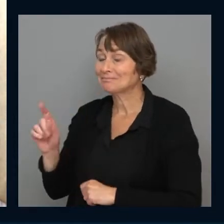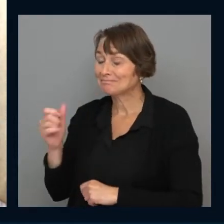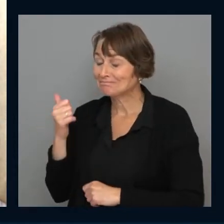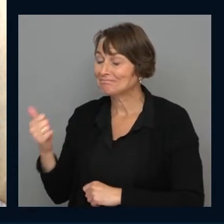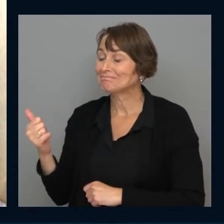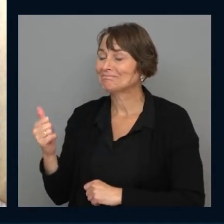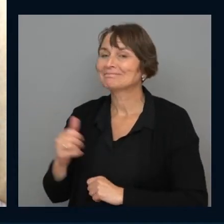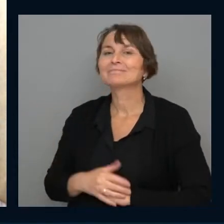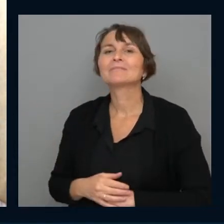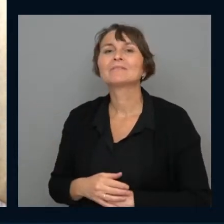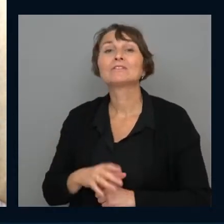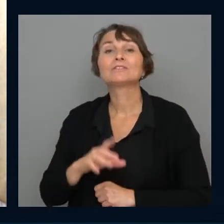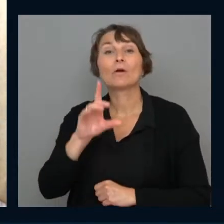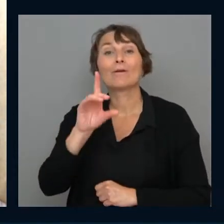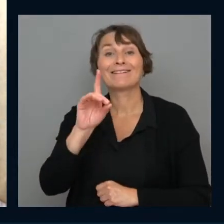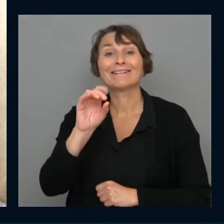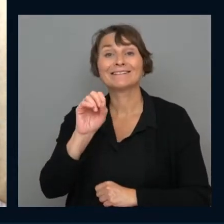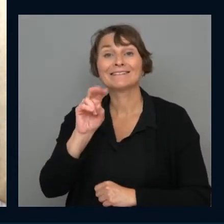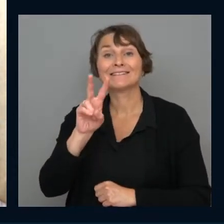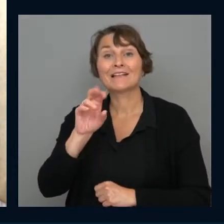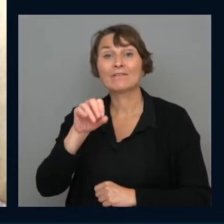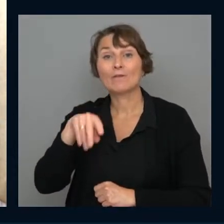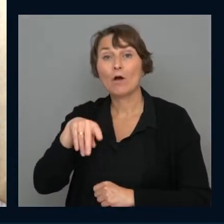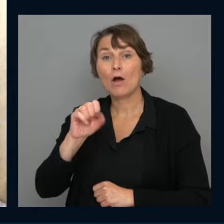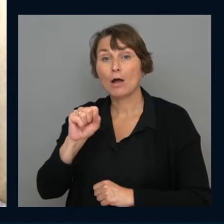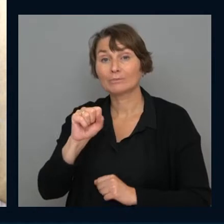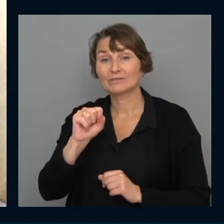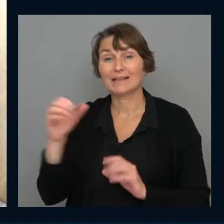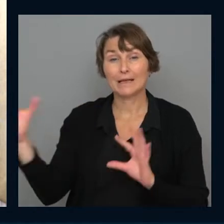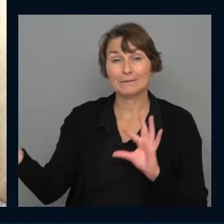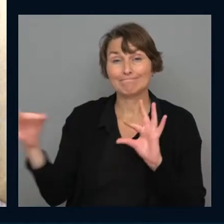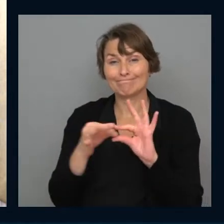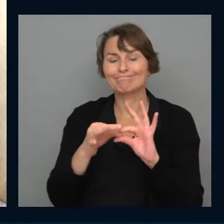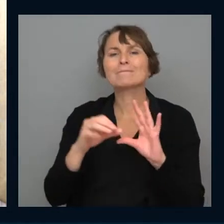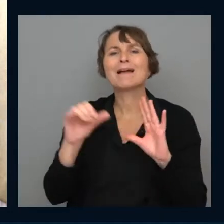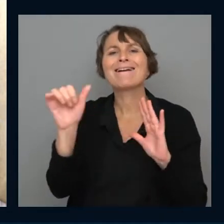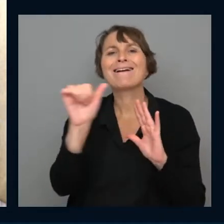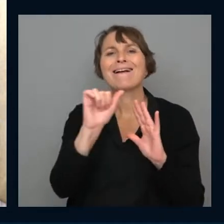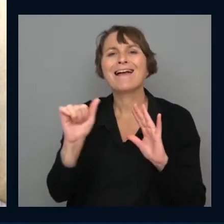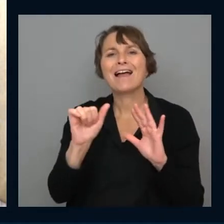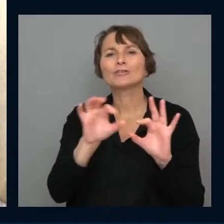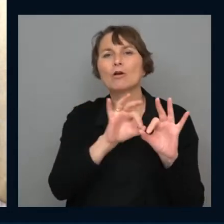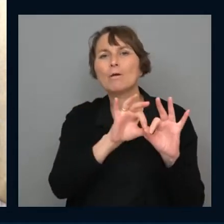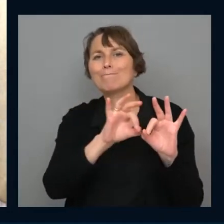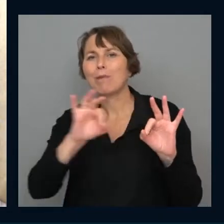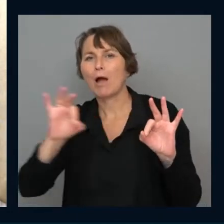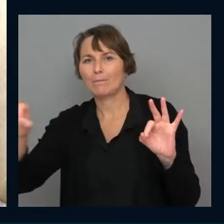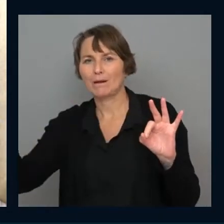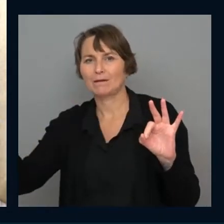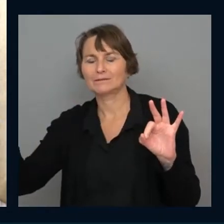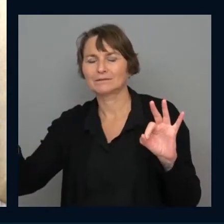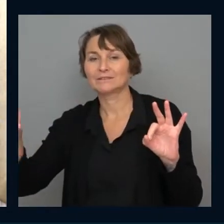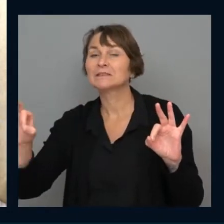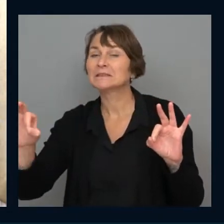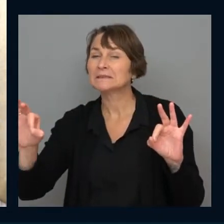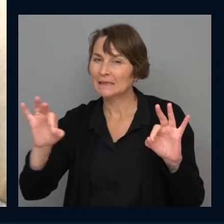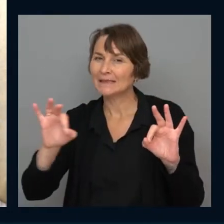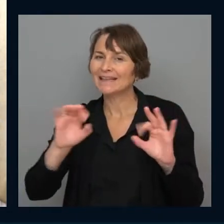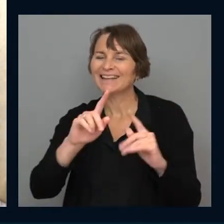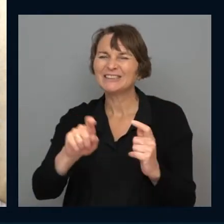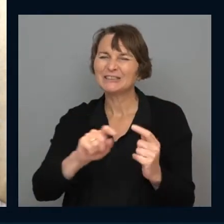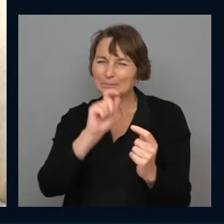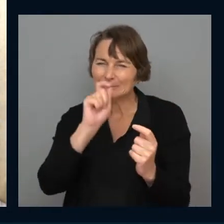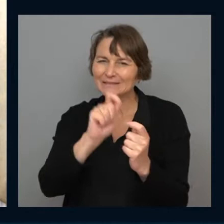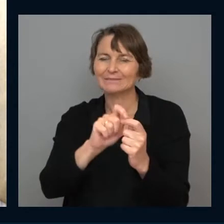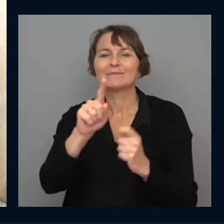Azure DevOps, and specifically we're talking about Azure Pipelines, is a very specific CI/CD